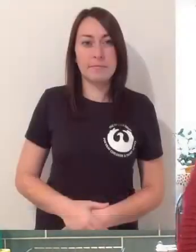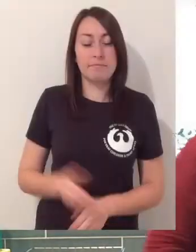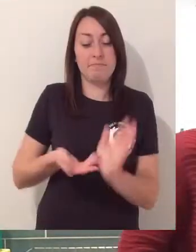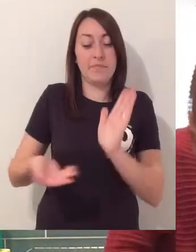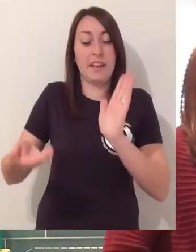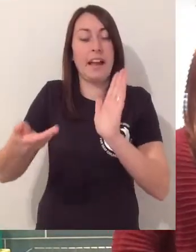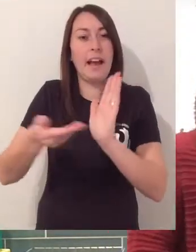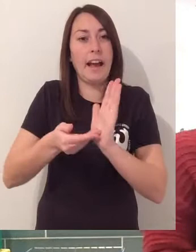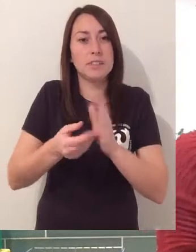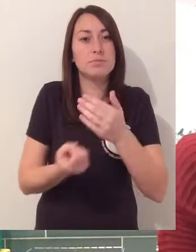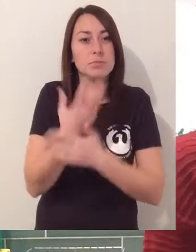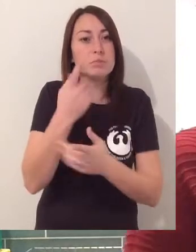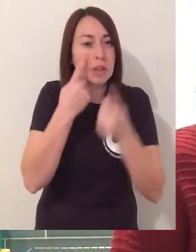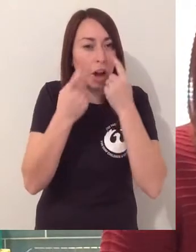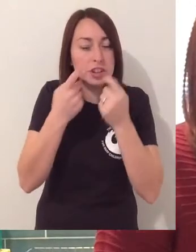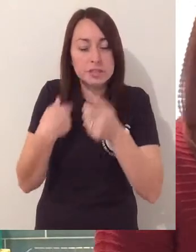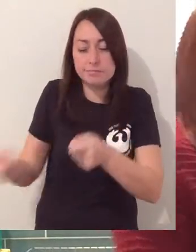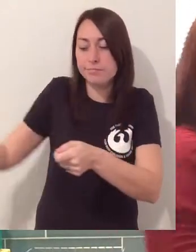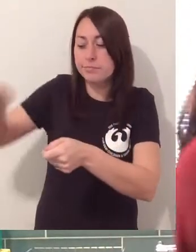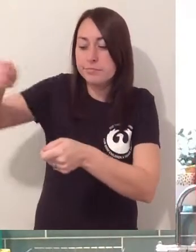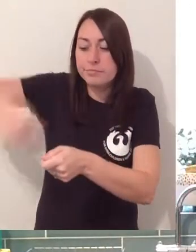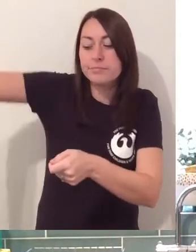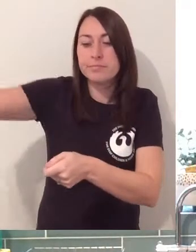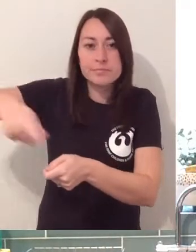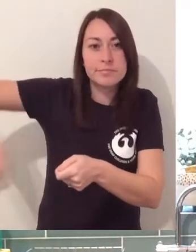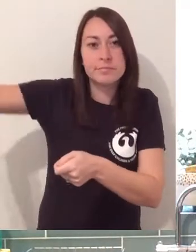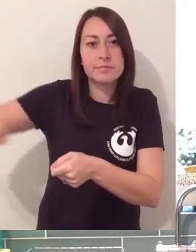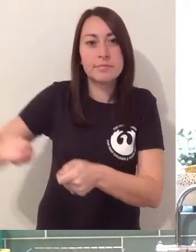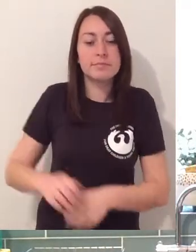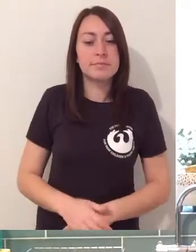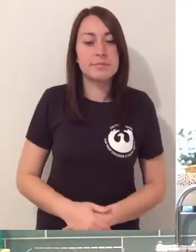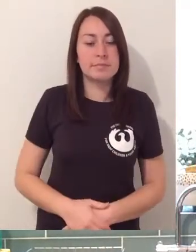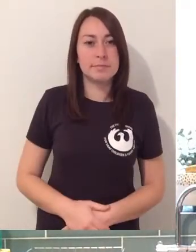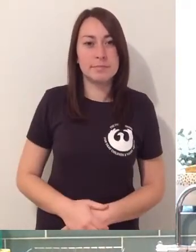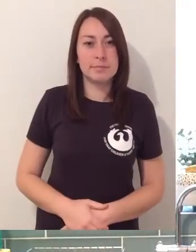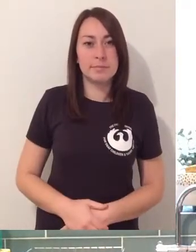And we're also going to add all of our diced spring onion.